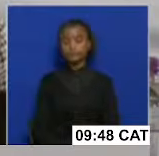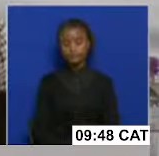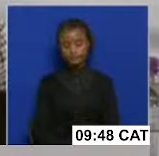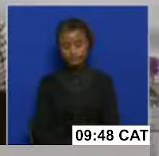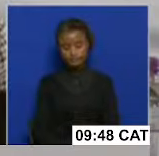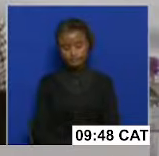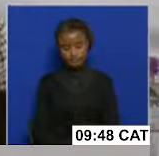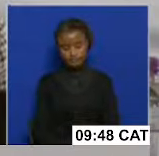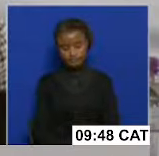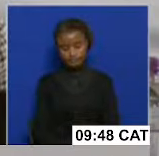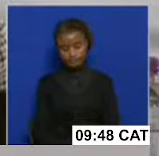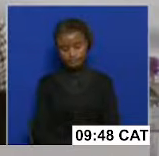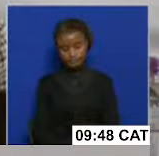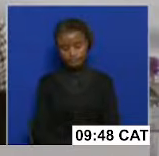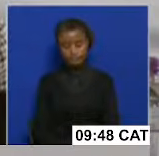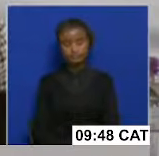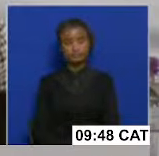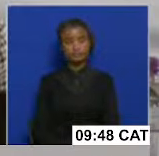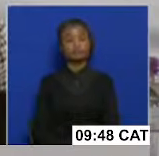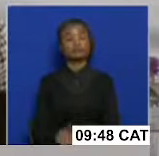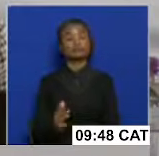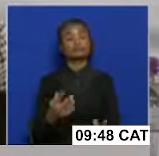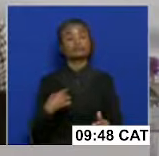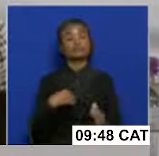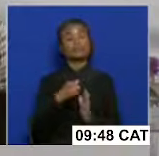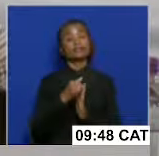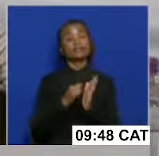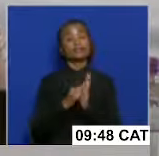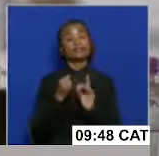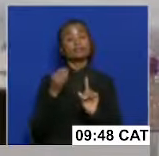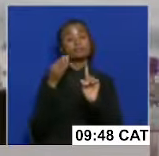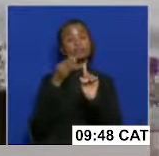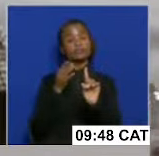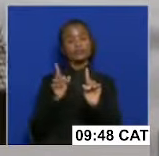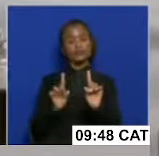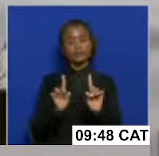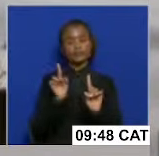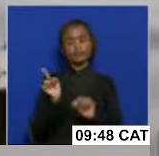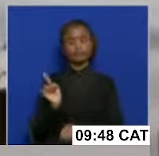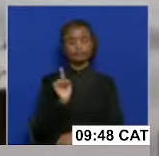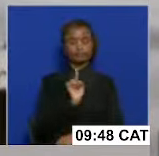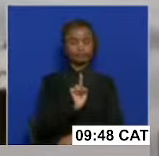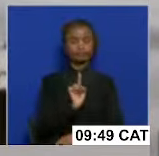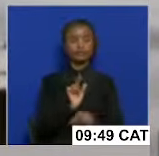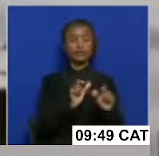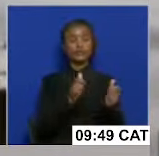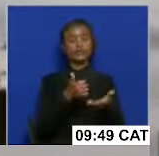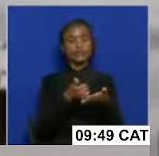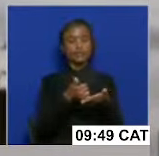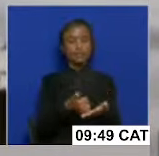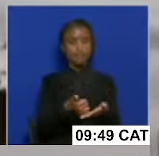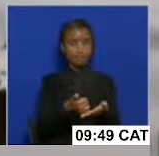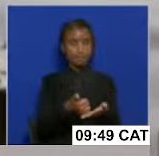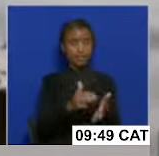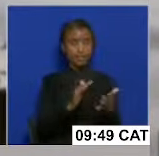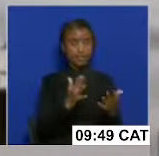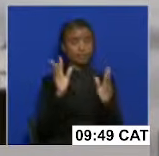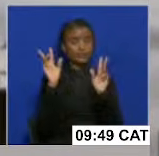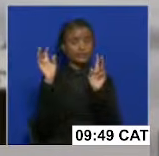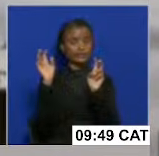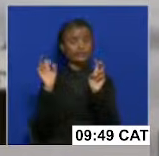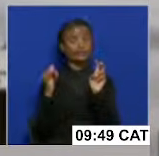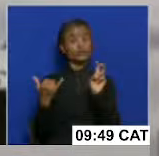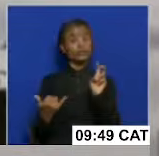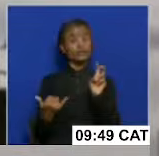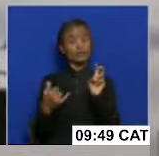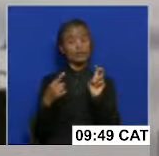The purpose of my statement is to come forward and assist the Commission with a matter that is currently seized with.